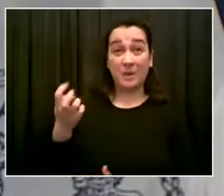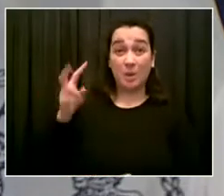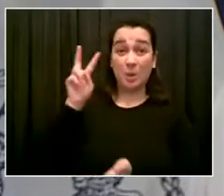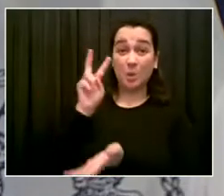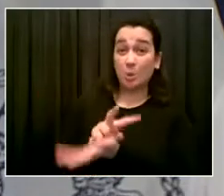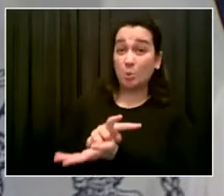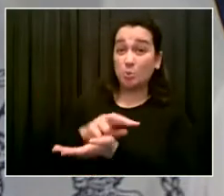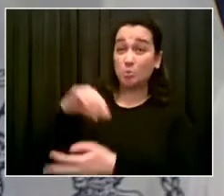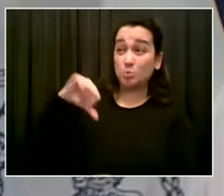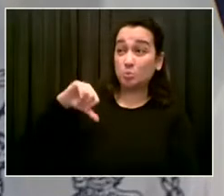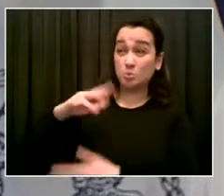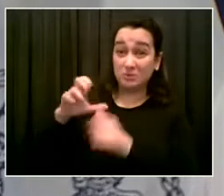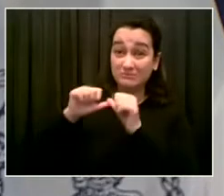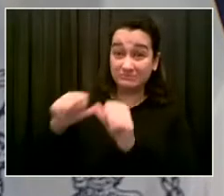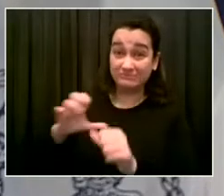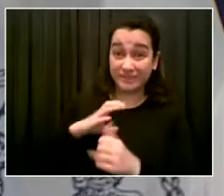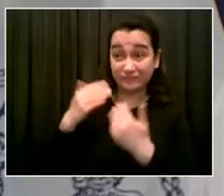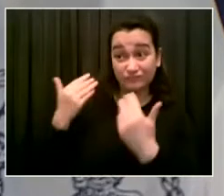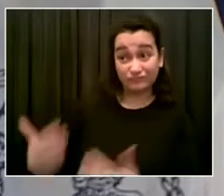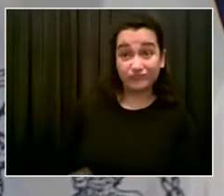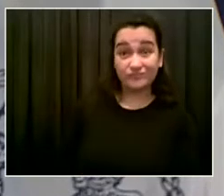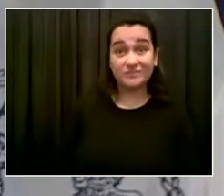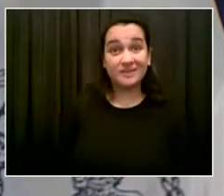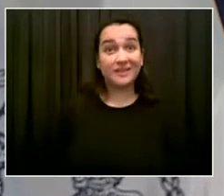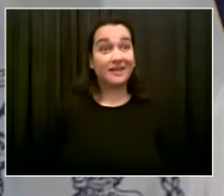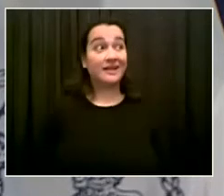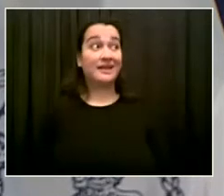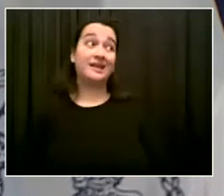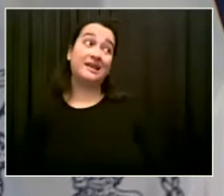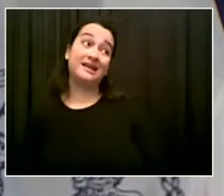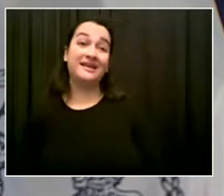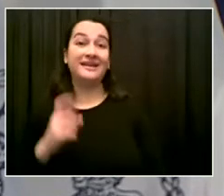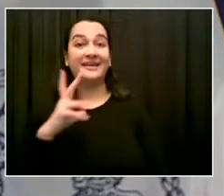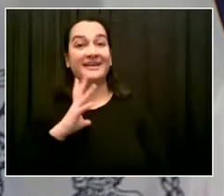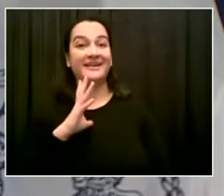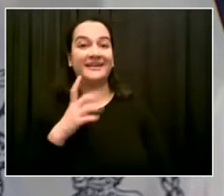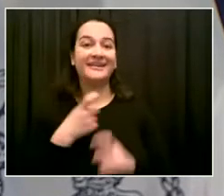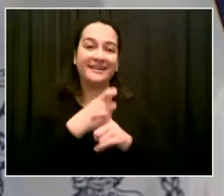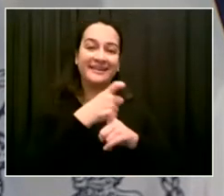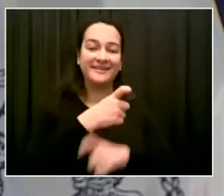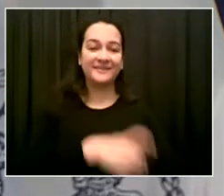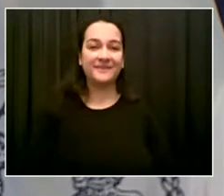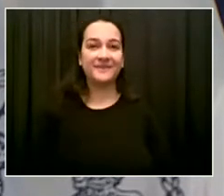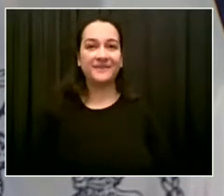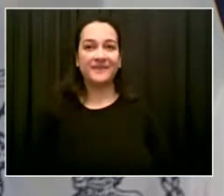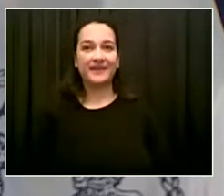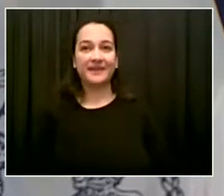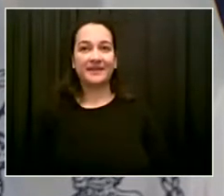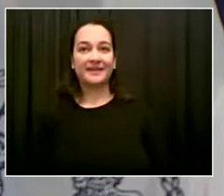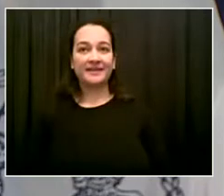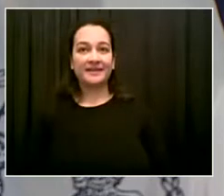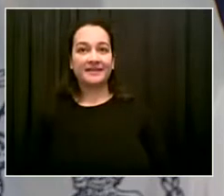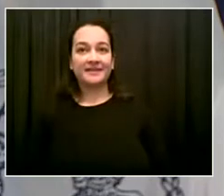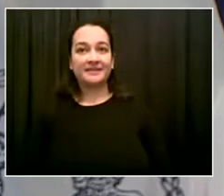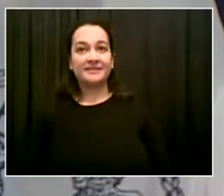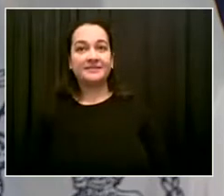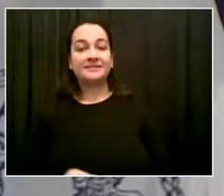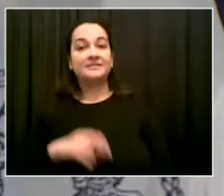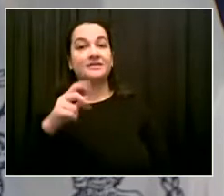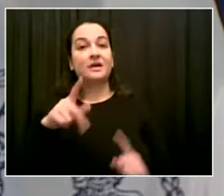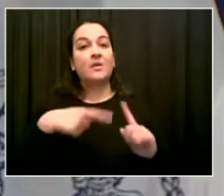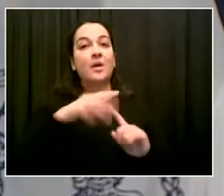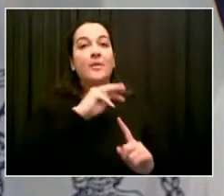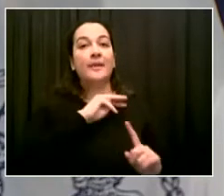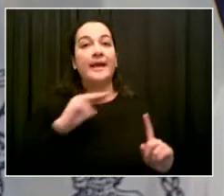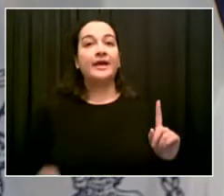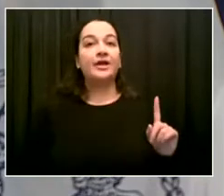so, Mr. Mayor, I hate to keep going back to the mayor's race, but Andrew Yang said inexplicably yesterday that the city should rethink the